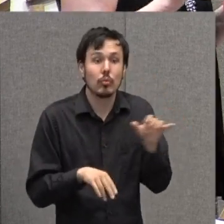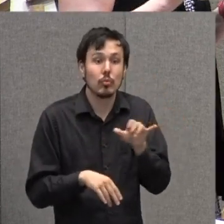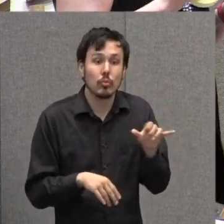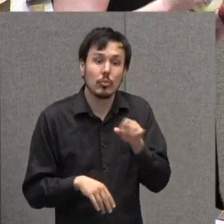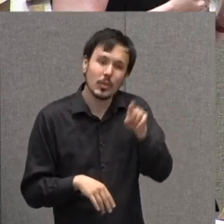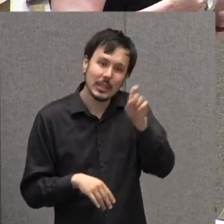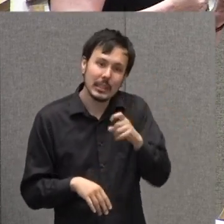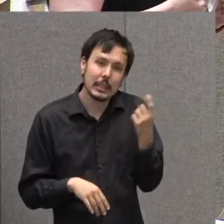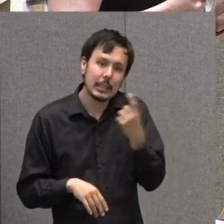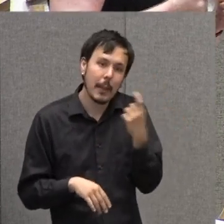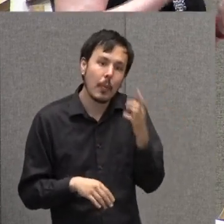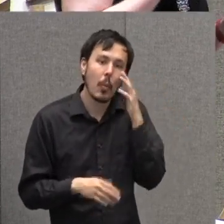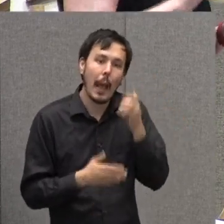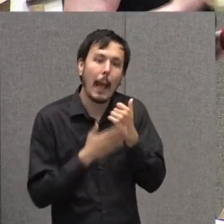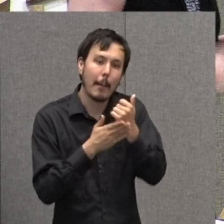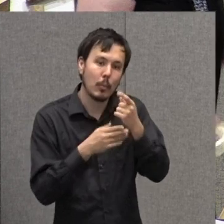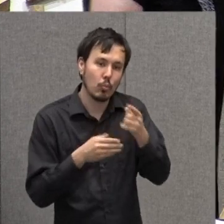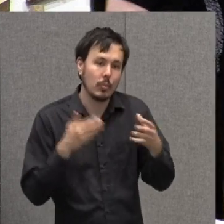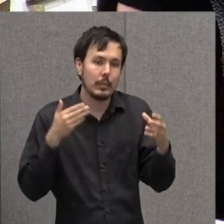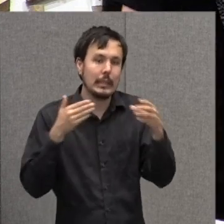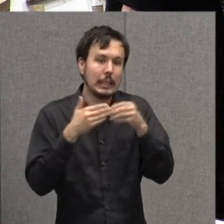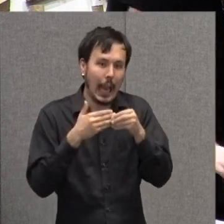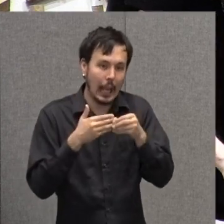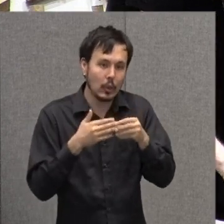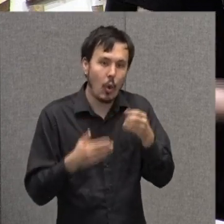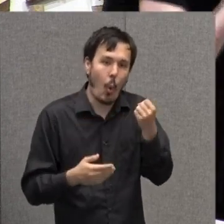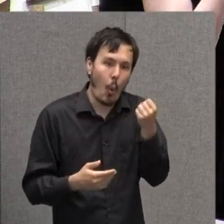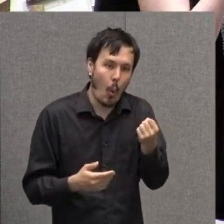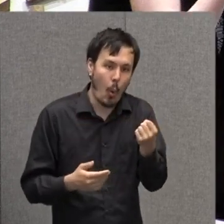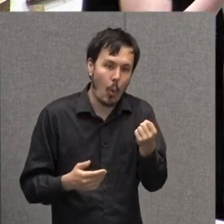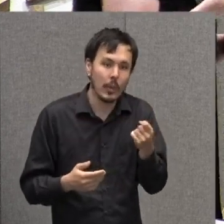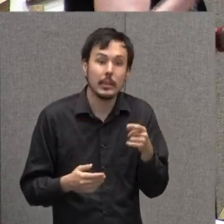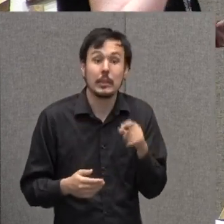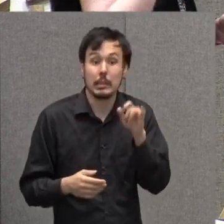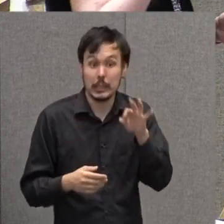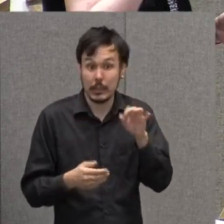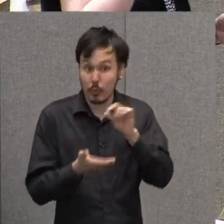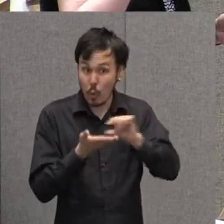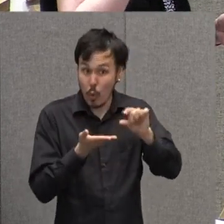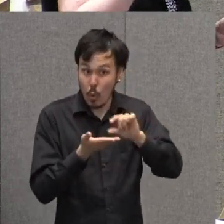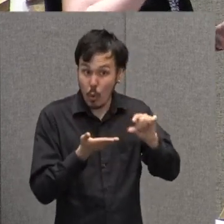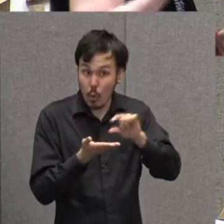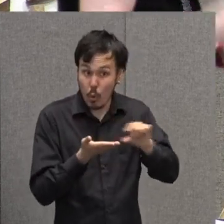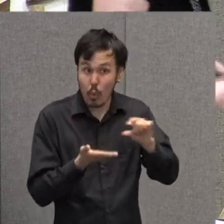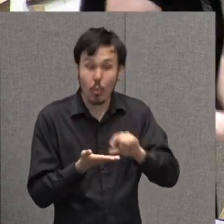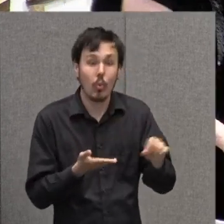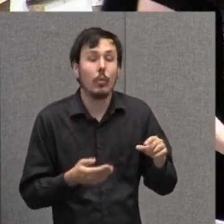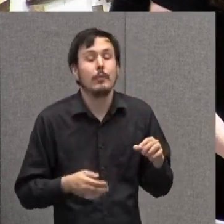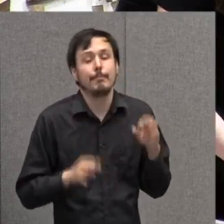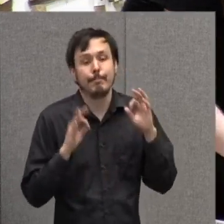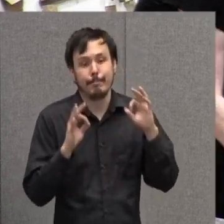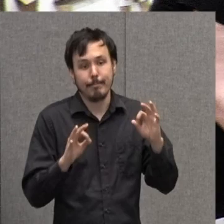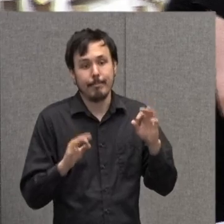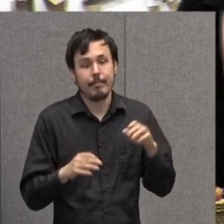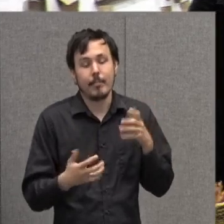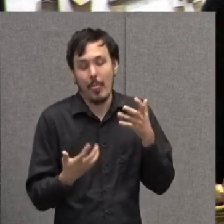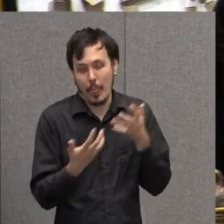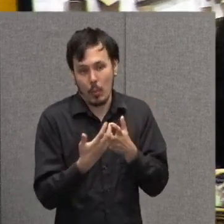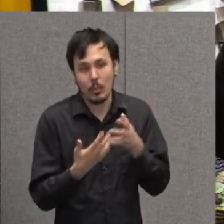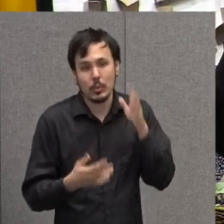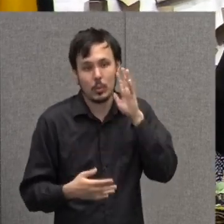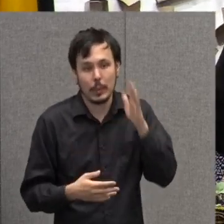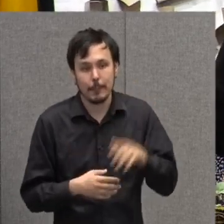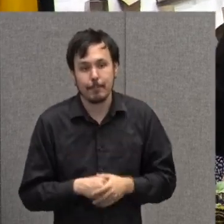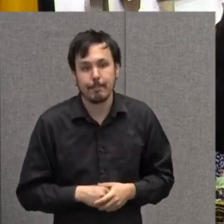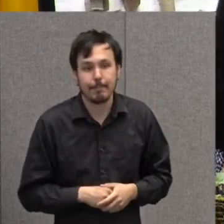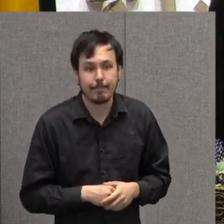just need something that's going to be able to hold things together. And even if you have a glue stick, that'll work too, okay? You need to be able to